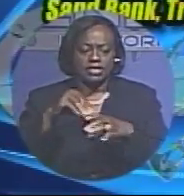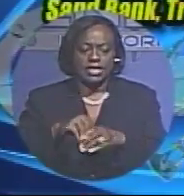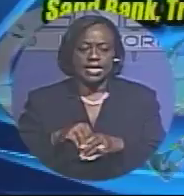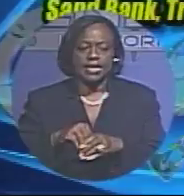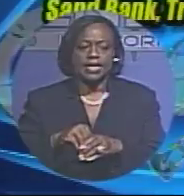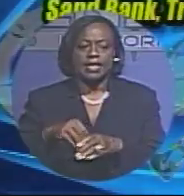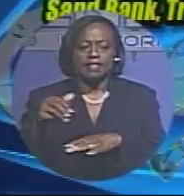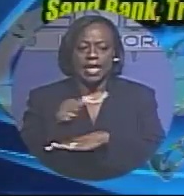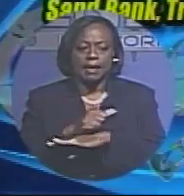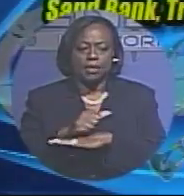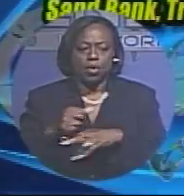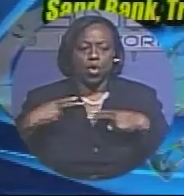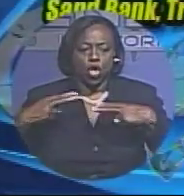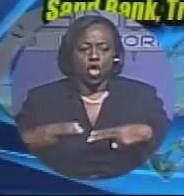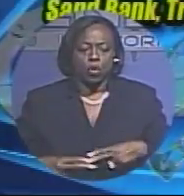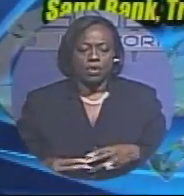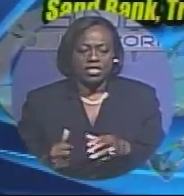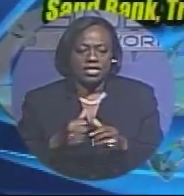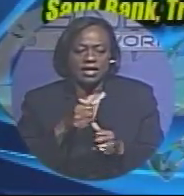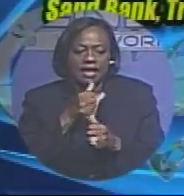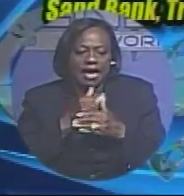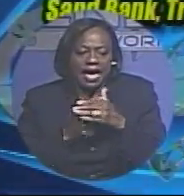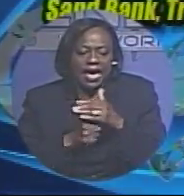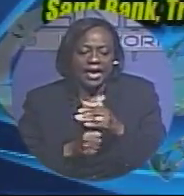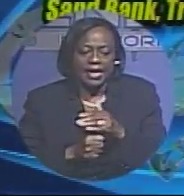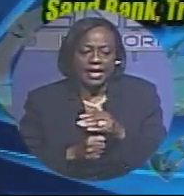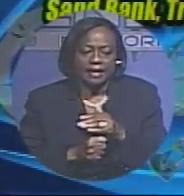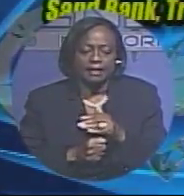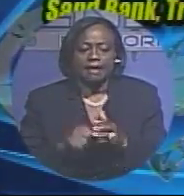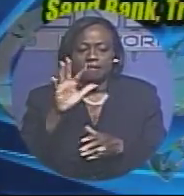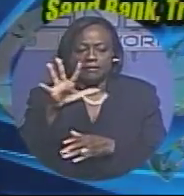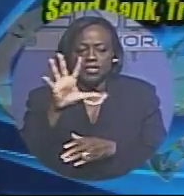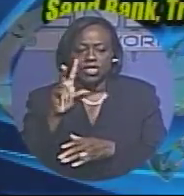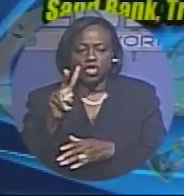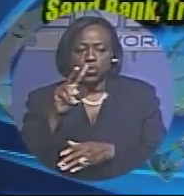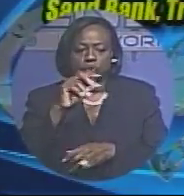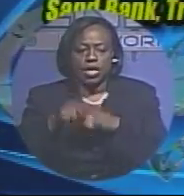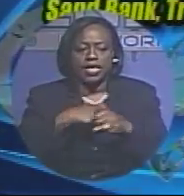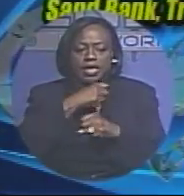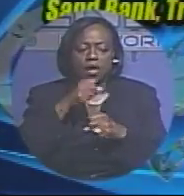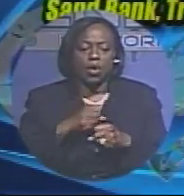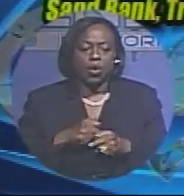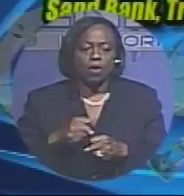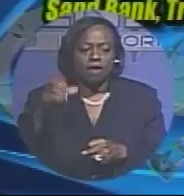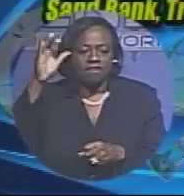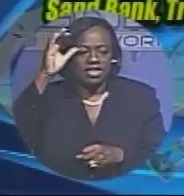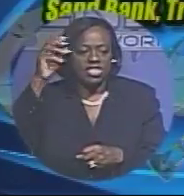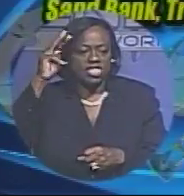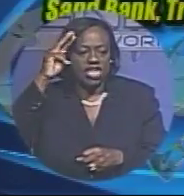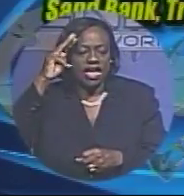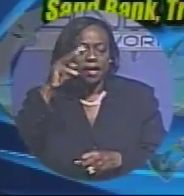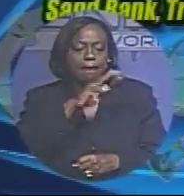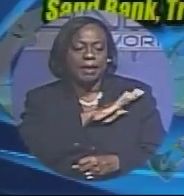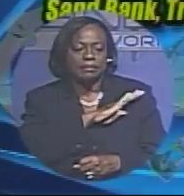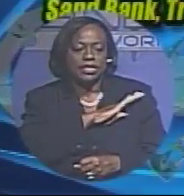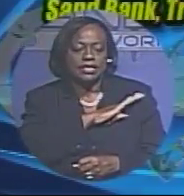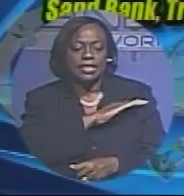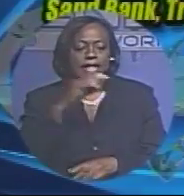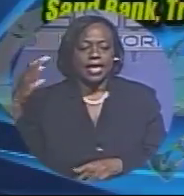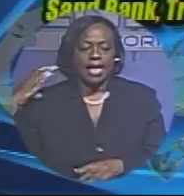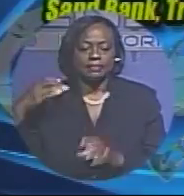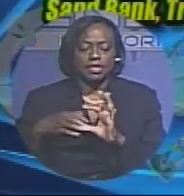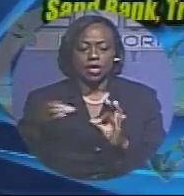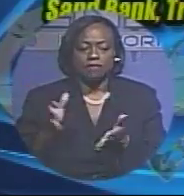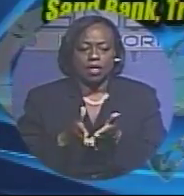human smuggling tragedy. Tonight, police are looking for 52-year-old Chanceclair Baptiste. They say he's the captain of the